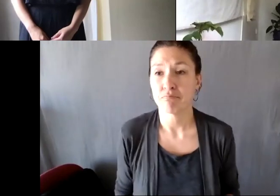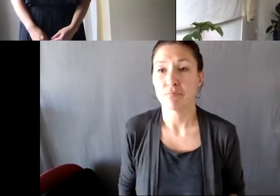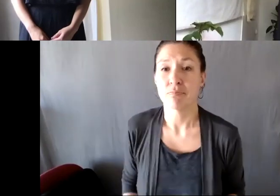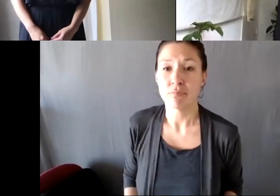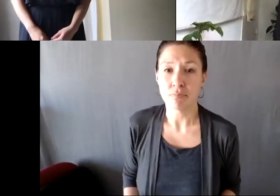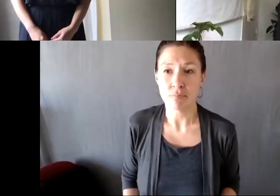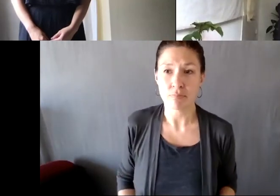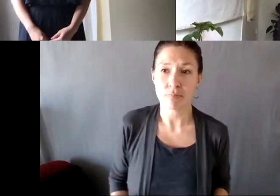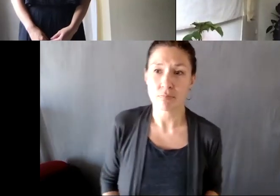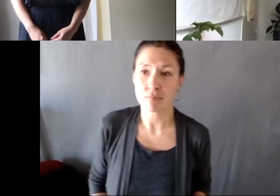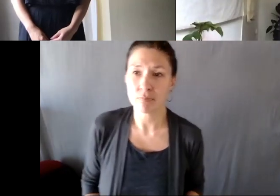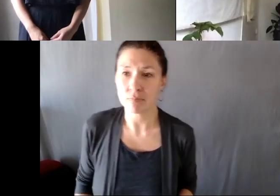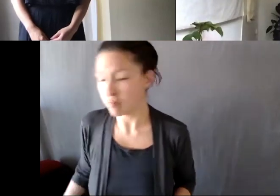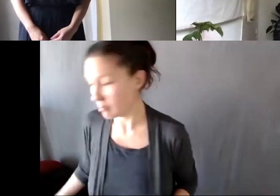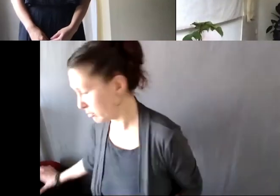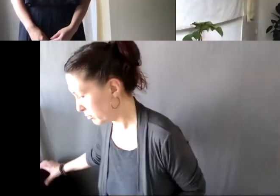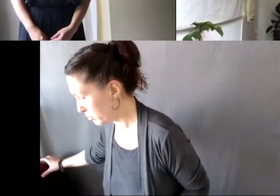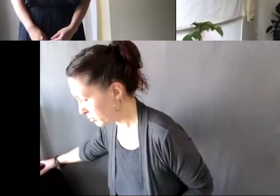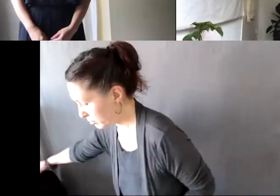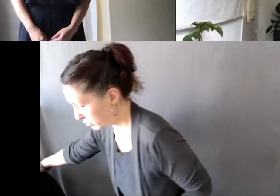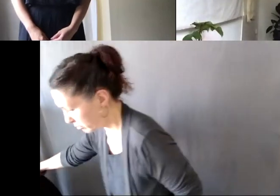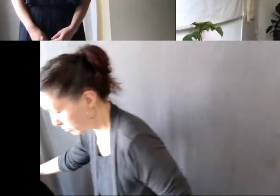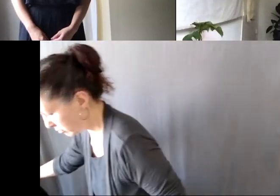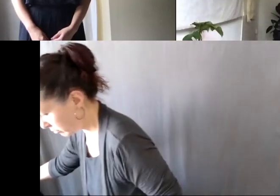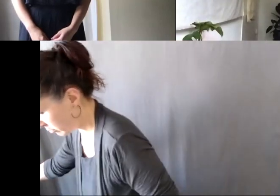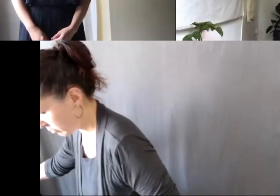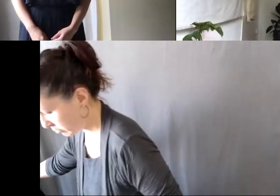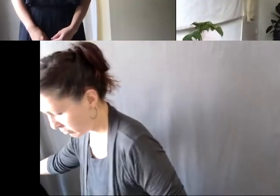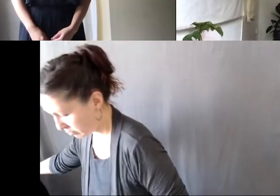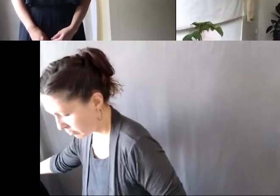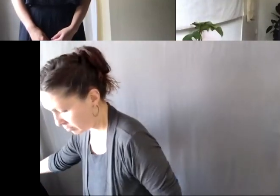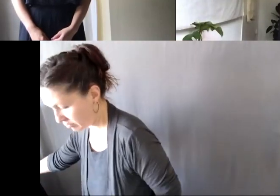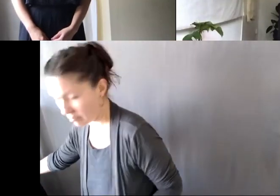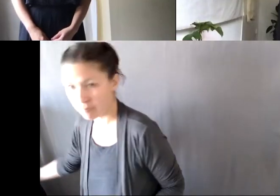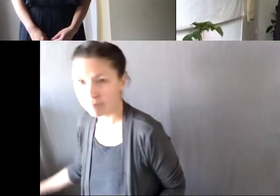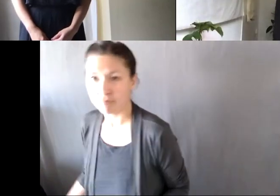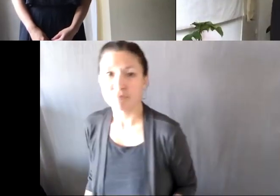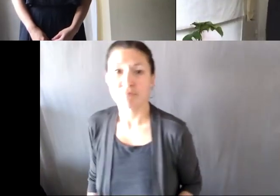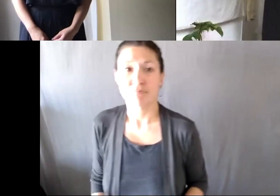always begin from emptiness.